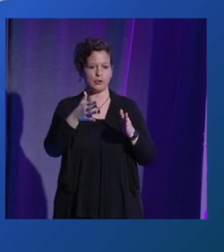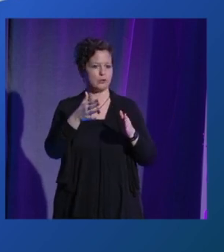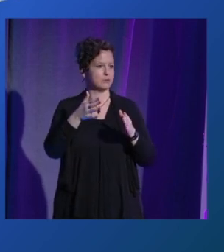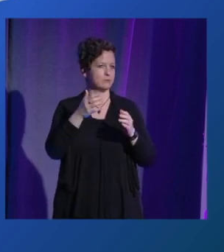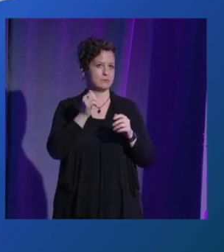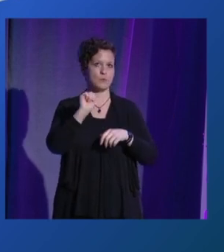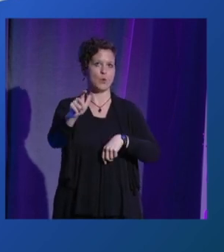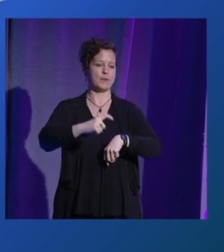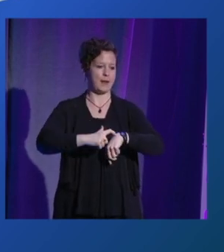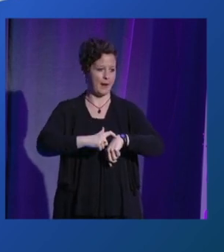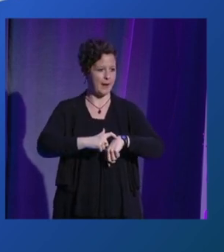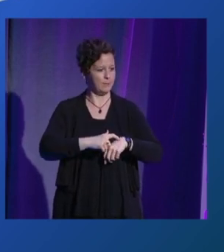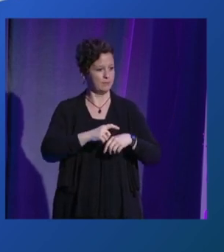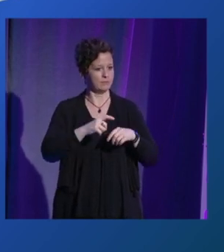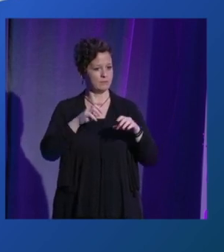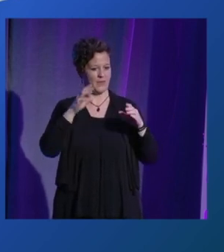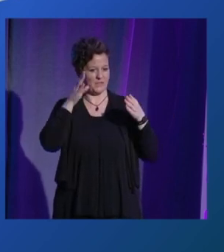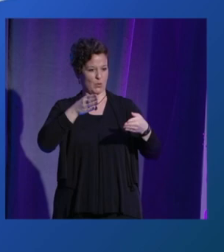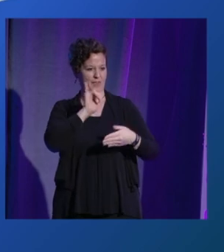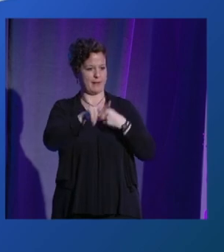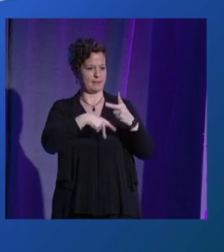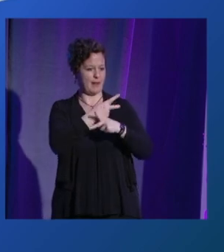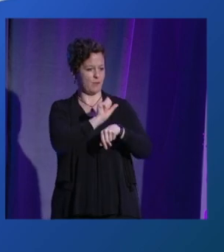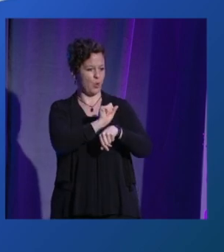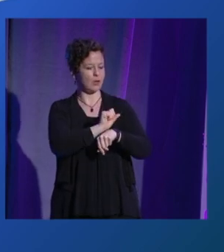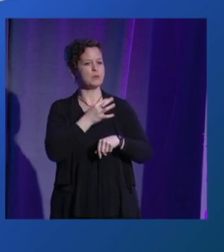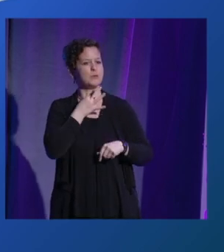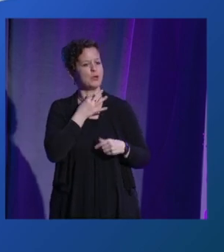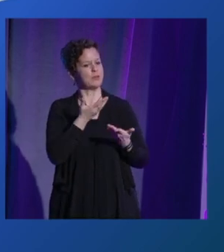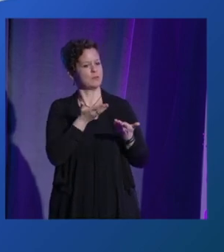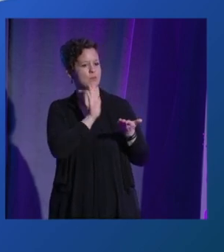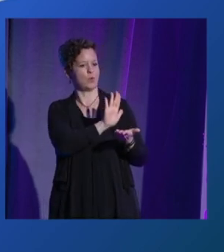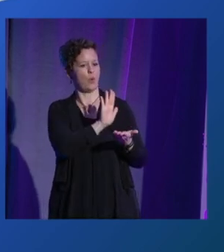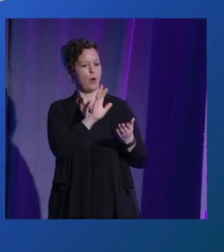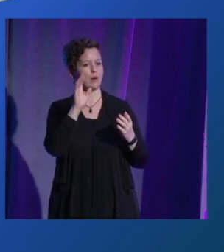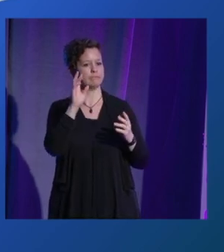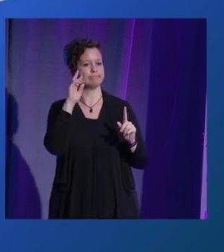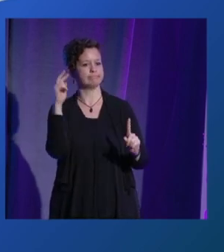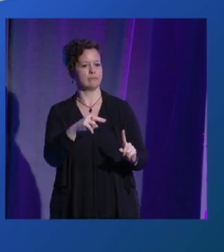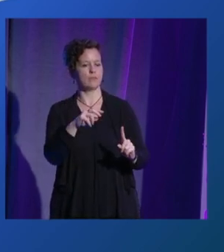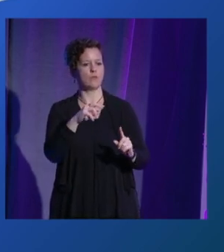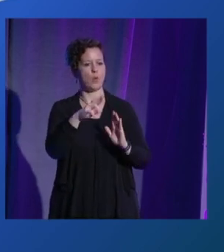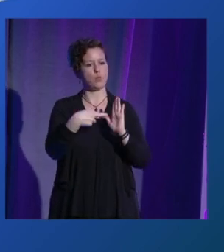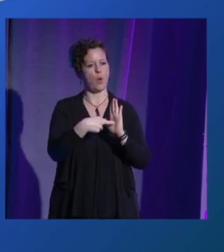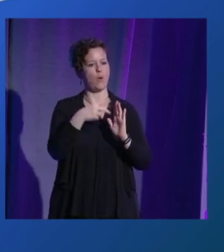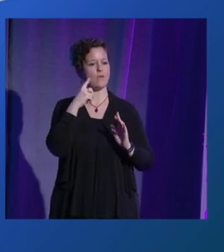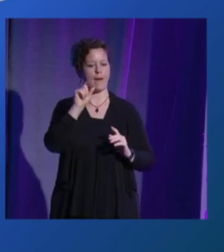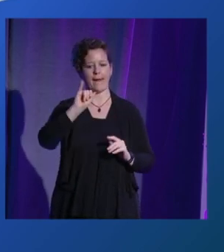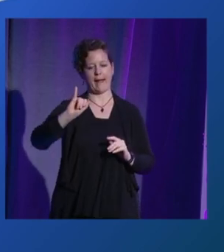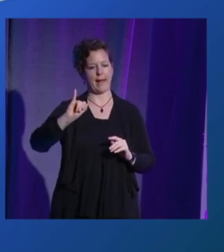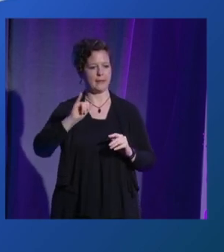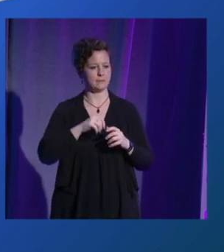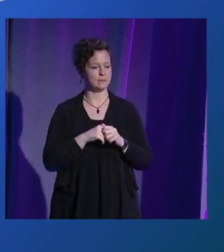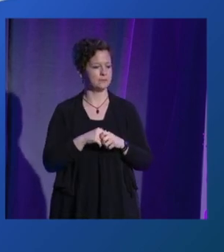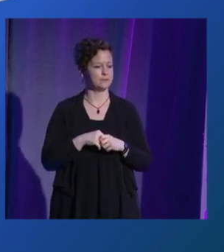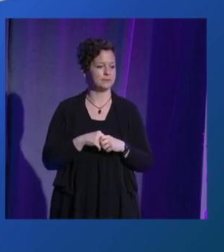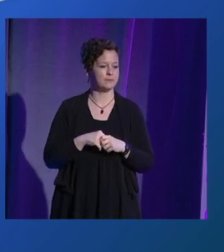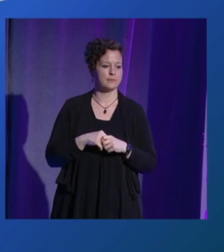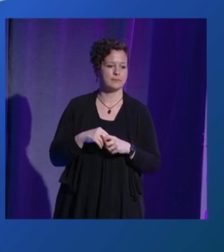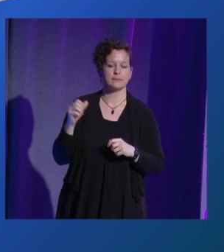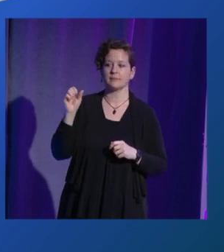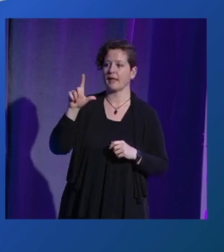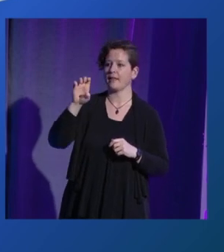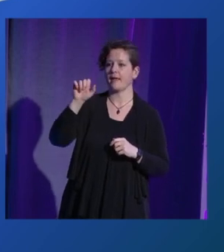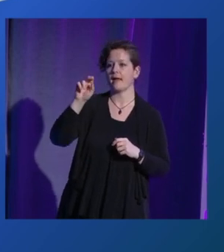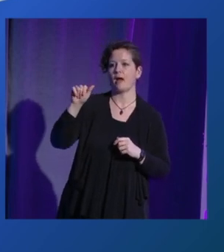things that we've been talking about do you want to talk a little bit about the the role of GOI um as you see it yeah absolutely um